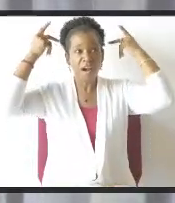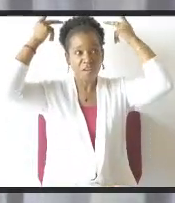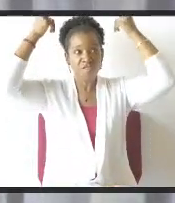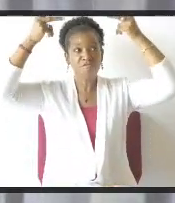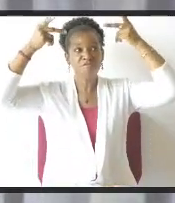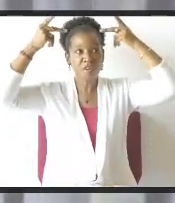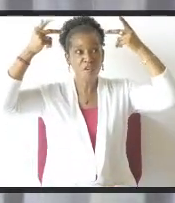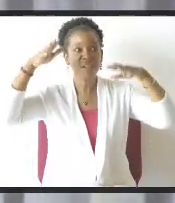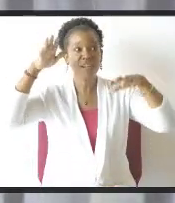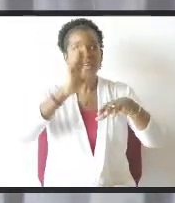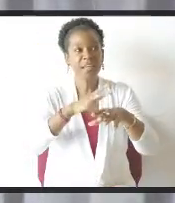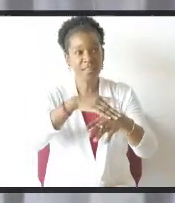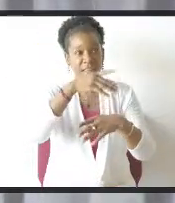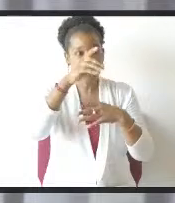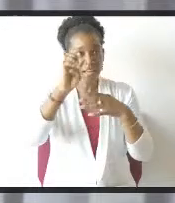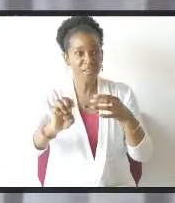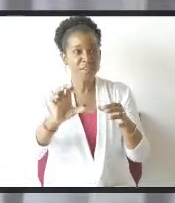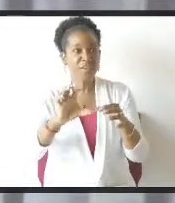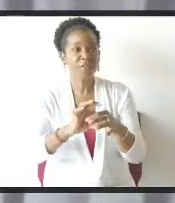contest.